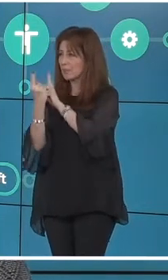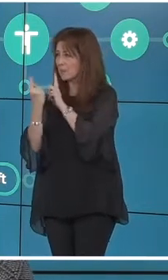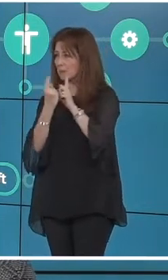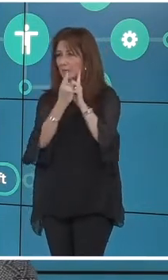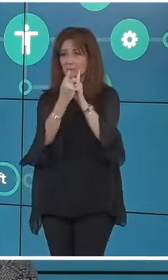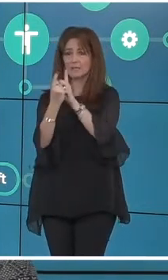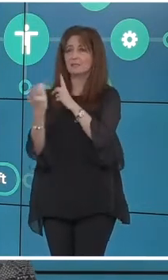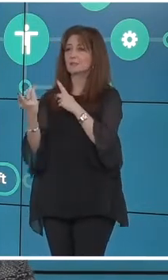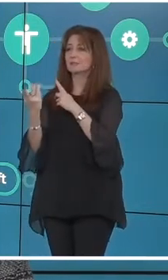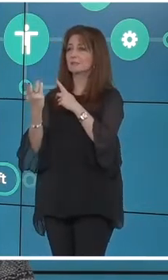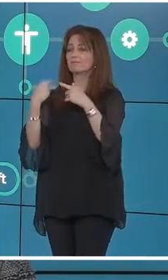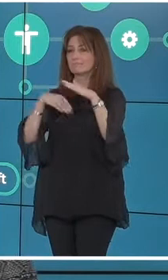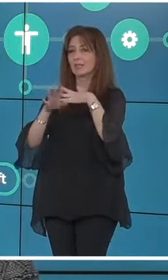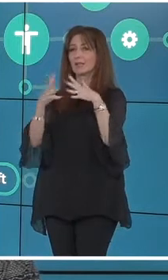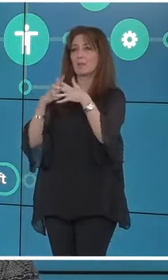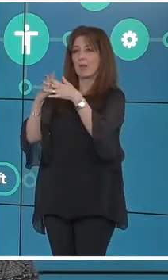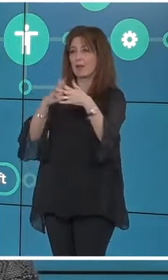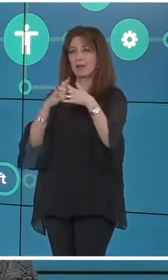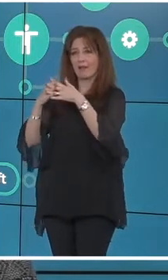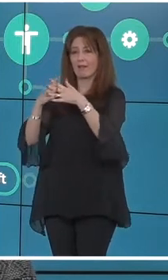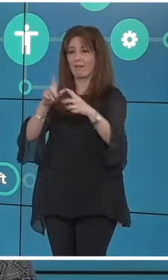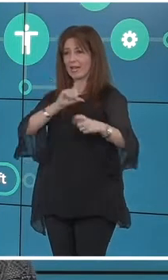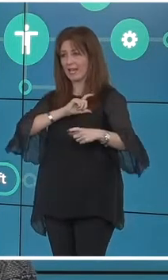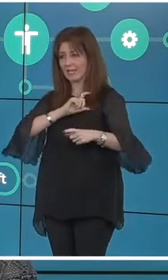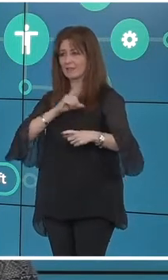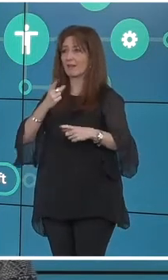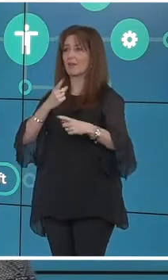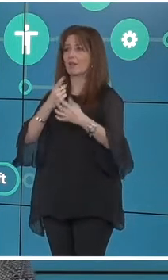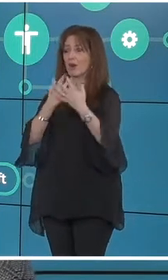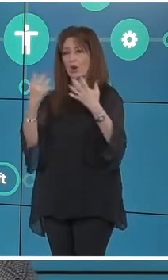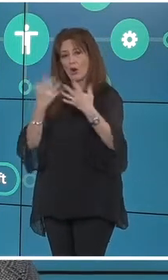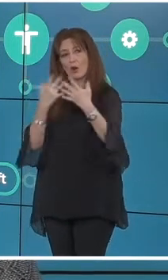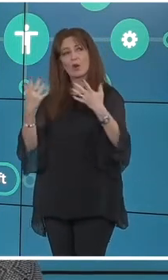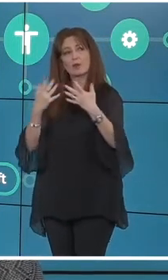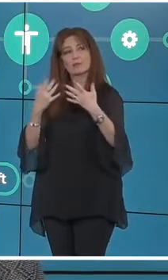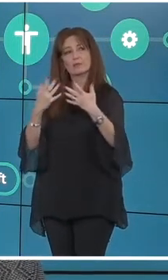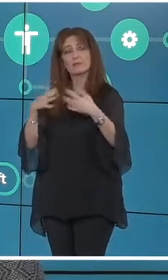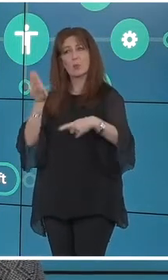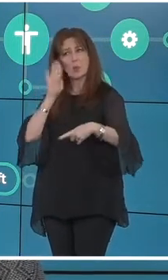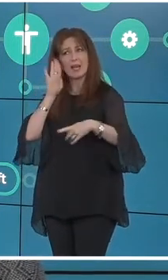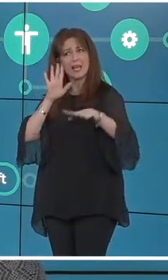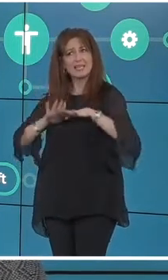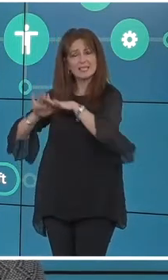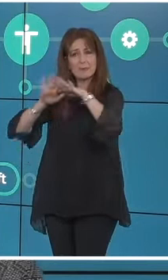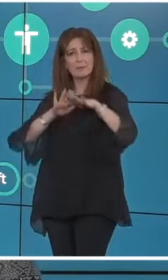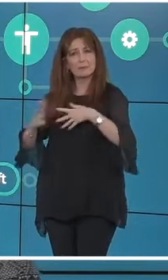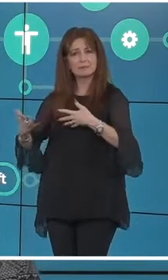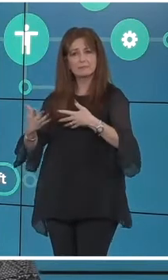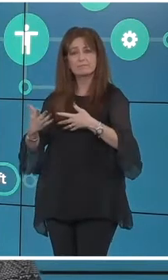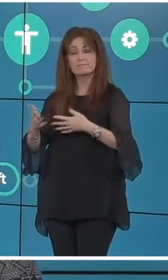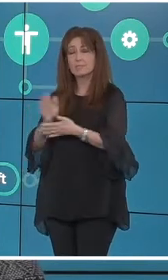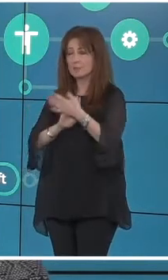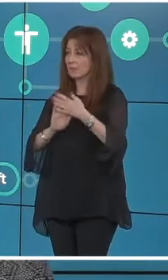in America, in the U.S. and Canada, a lot of them are the same. We're hearing the same common themes, so it's good to know that we're